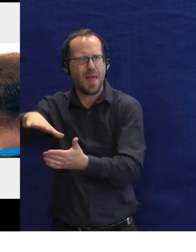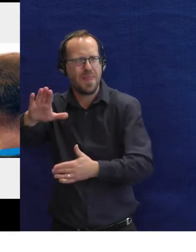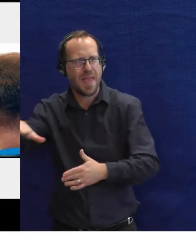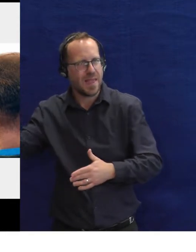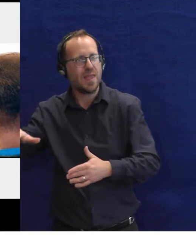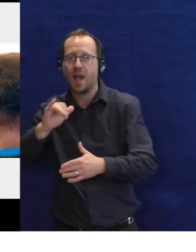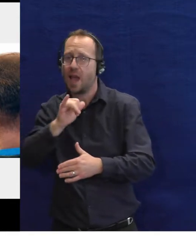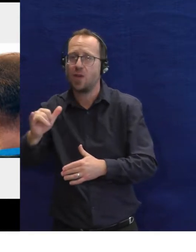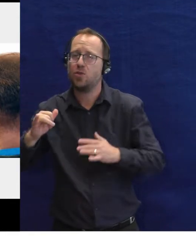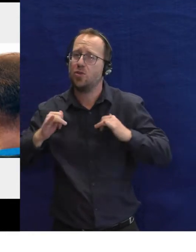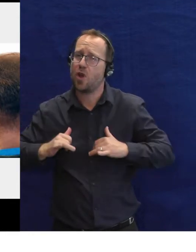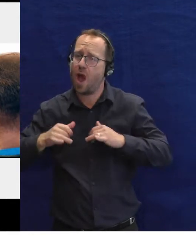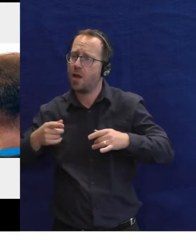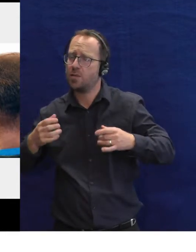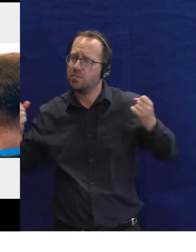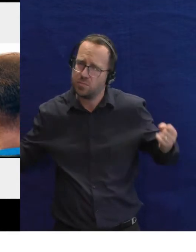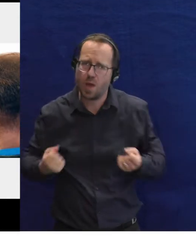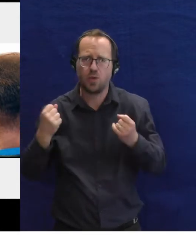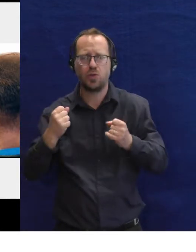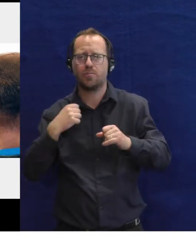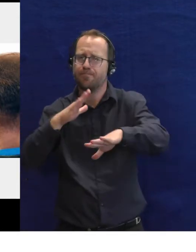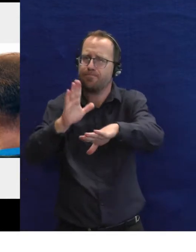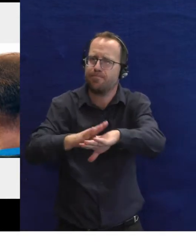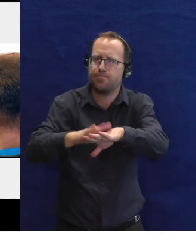into the opera, where they watched the performance.